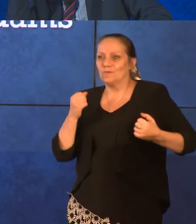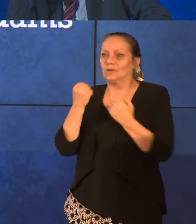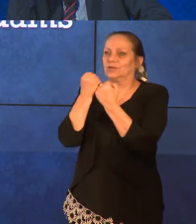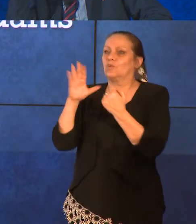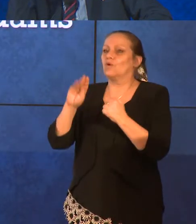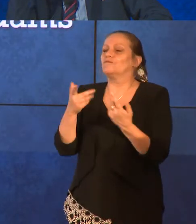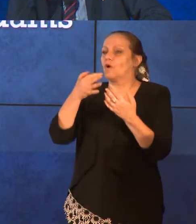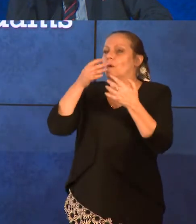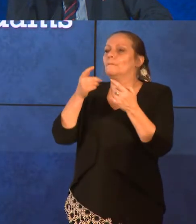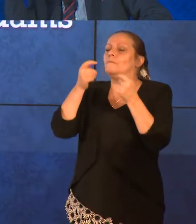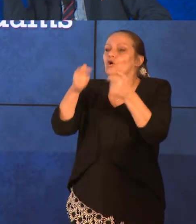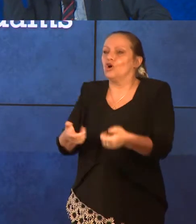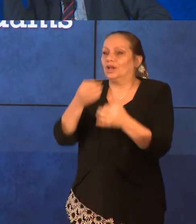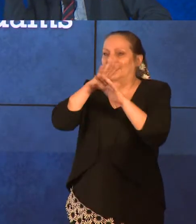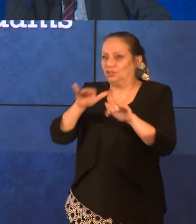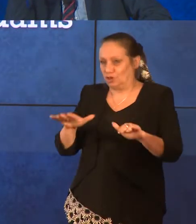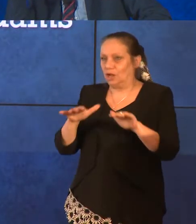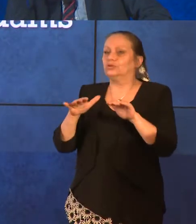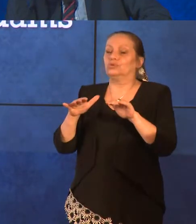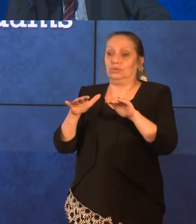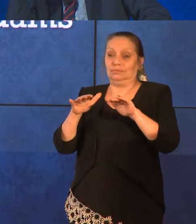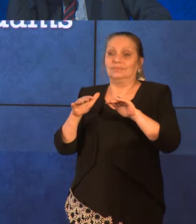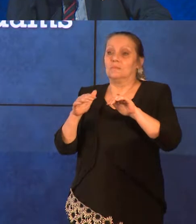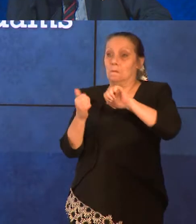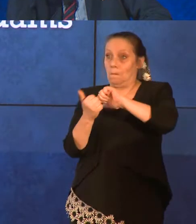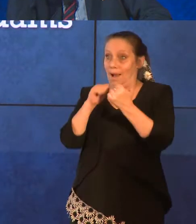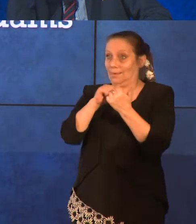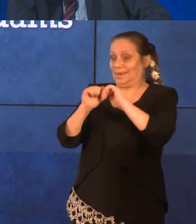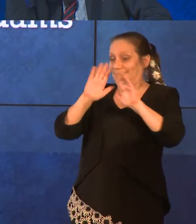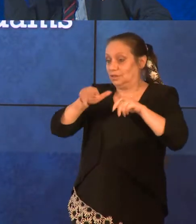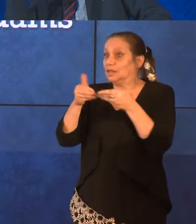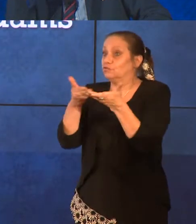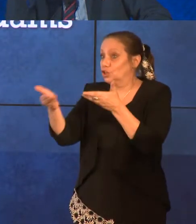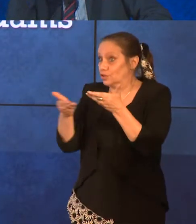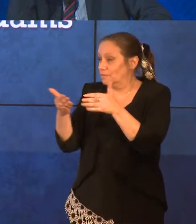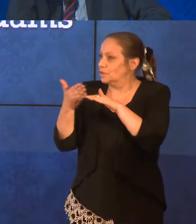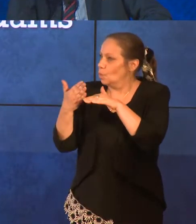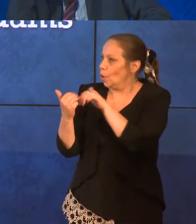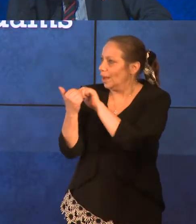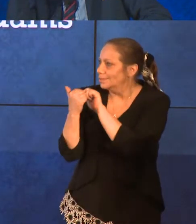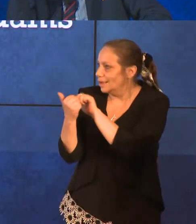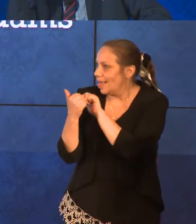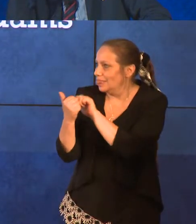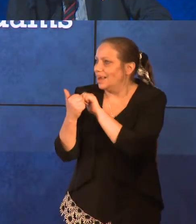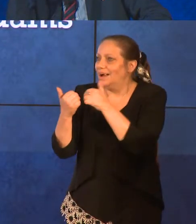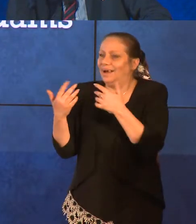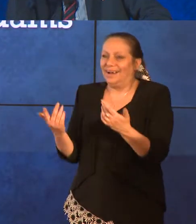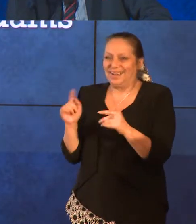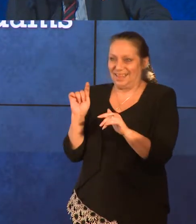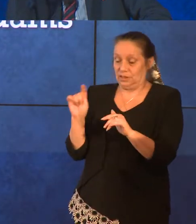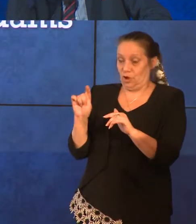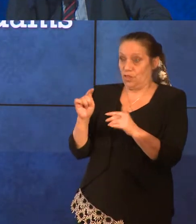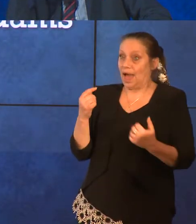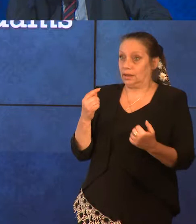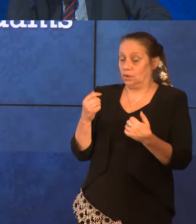early childhood, early intervention partner delivering services and working with you, so that there's that support